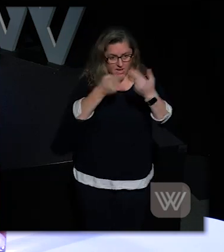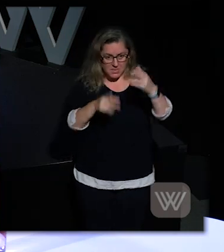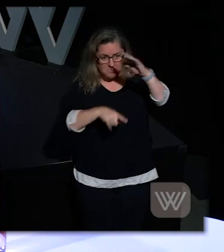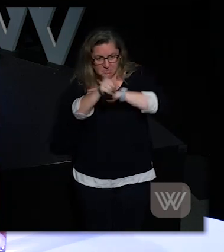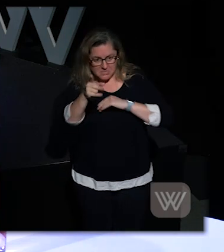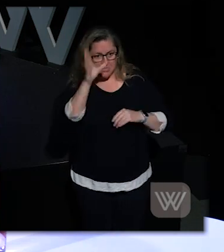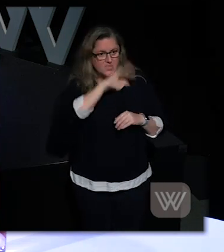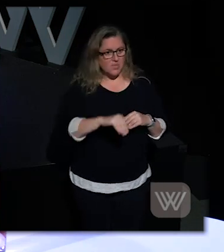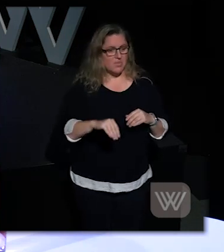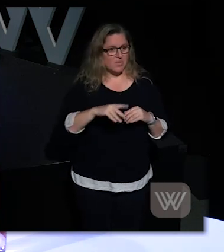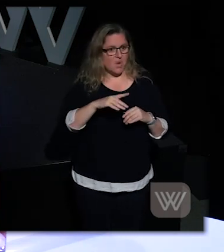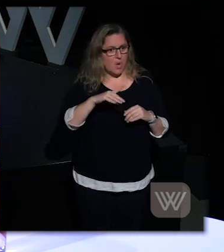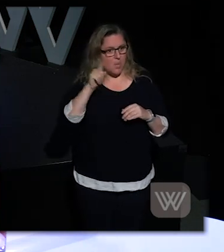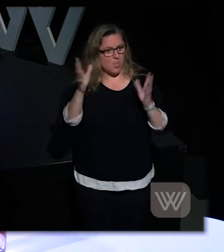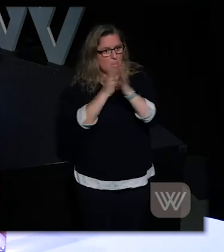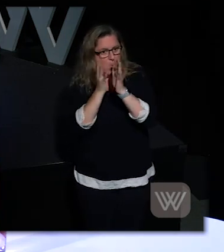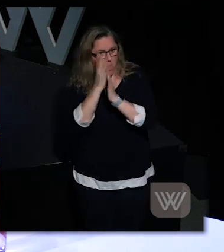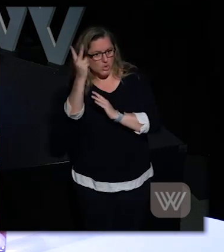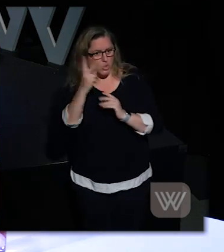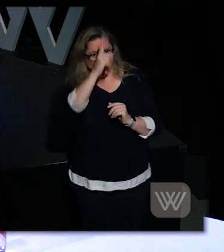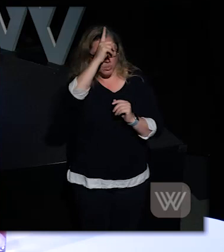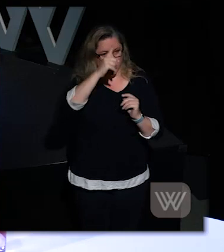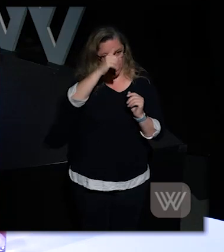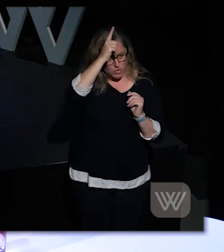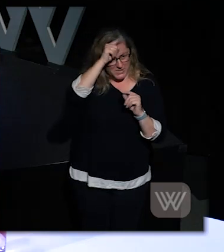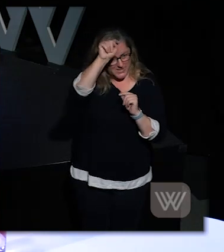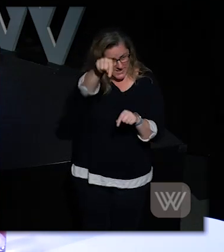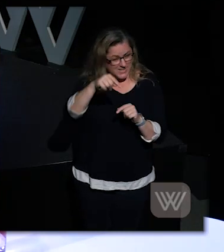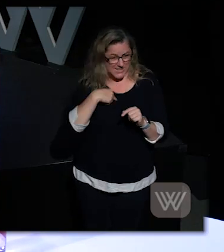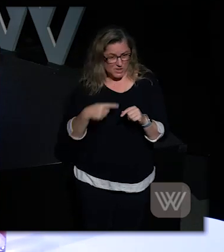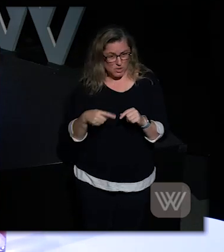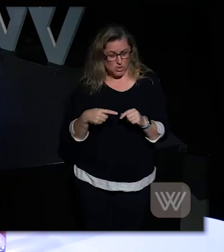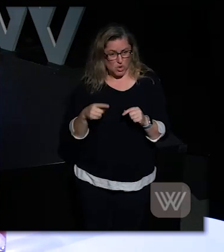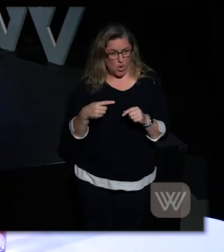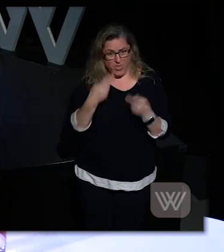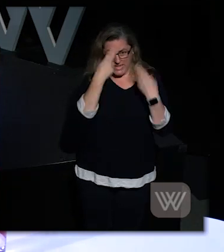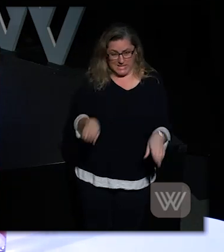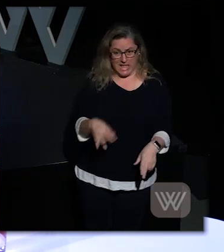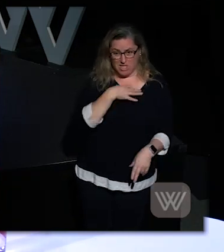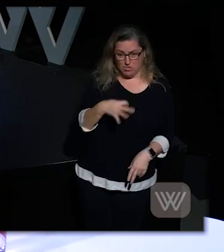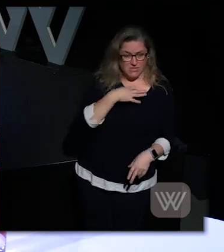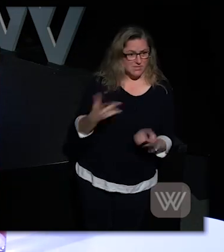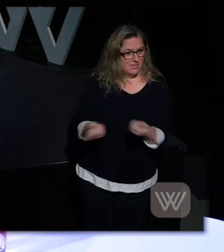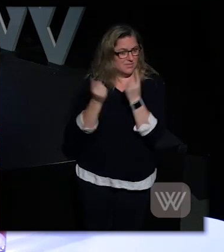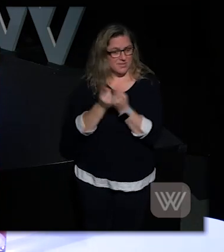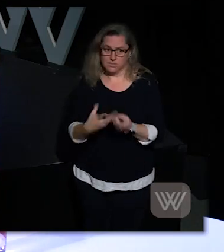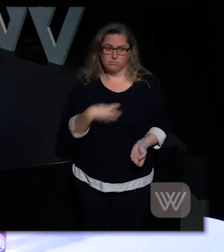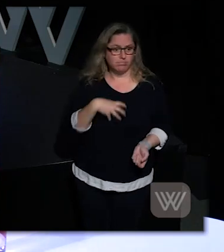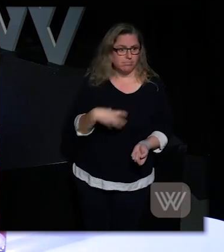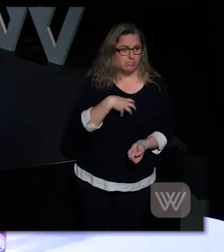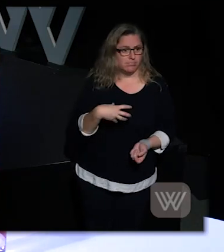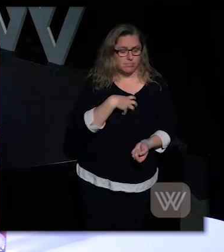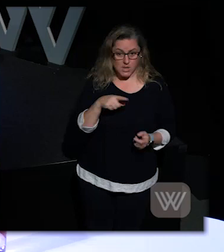members were gassed in the Holocaust. And so those two things, the death threat together with that, were terrifying. And the thing I really remember